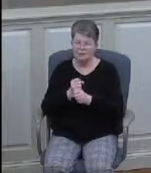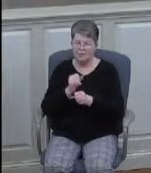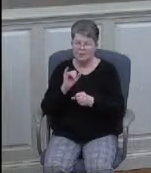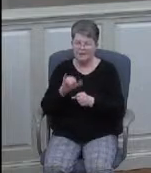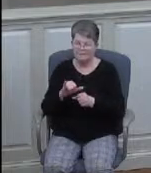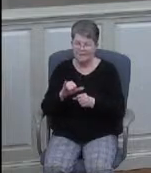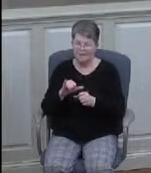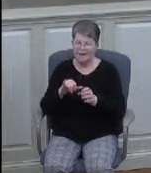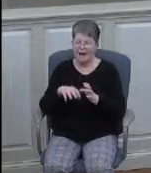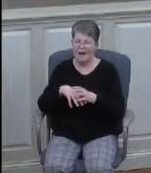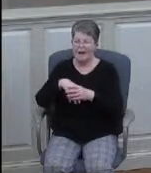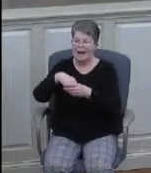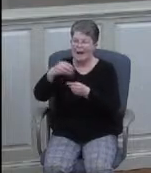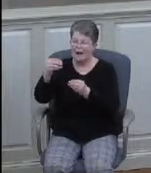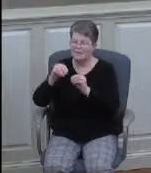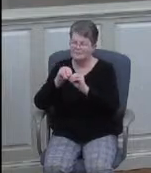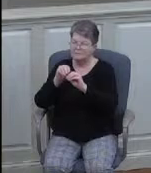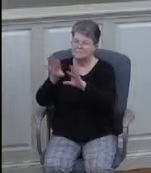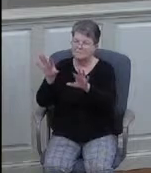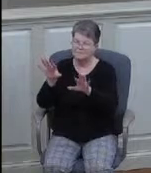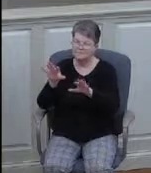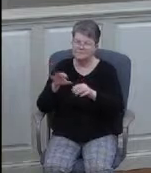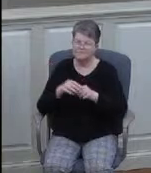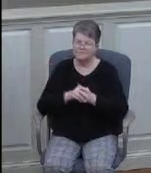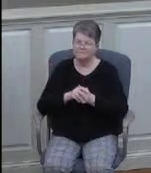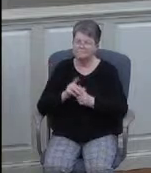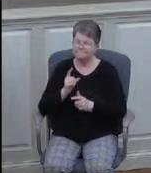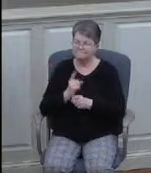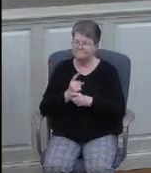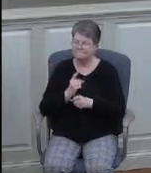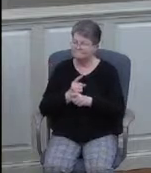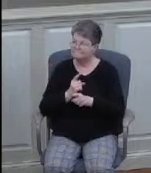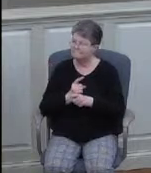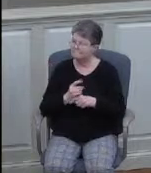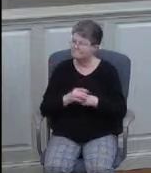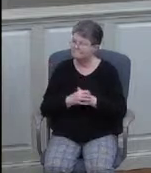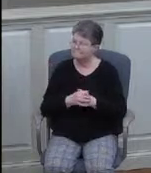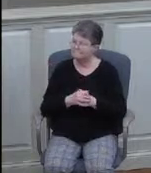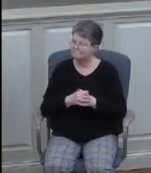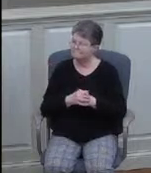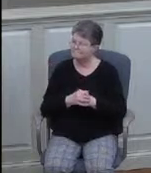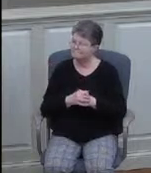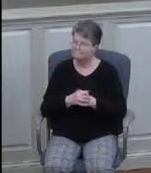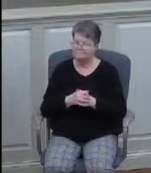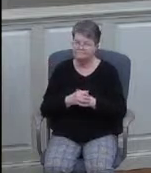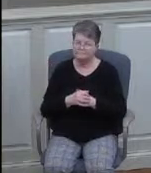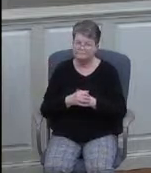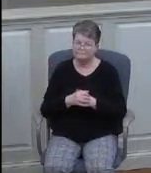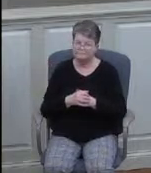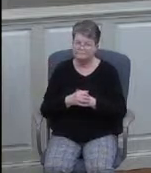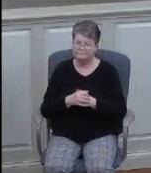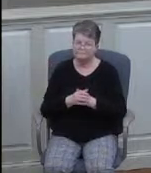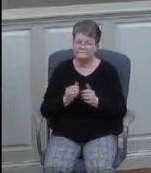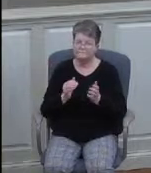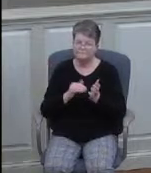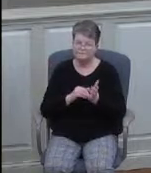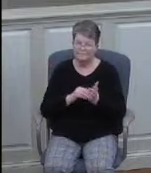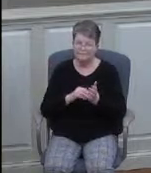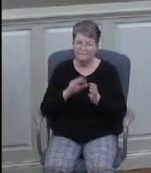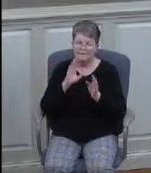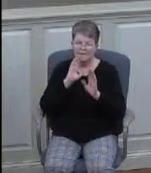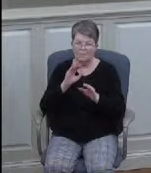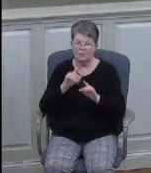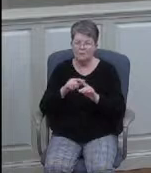external communication out is what we've got to focus on. Okay. All right. But again, you know, and I hope